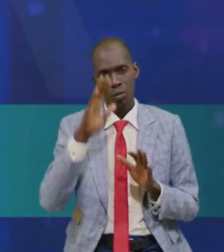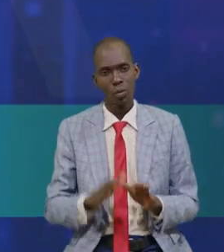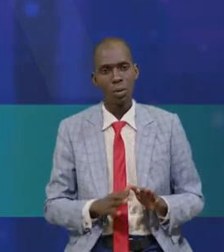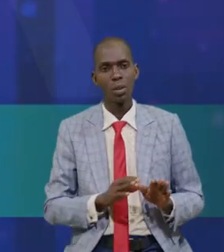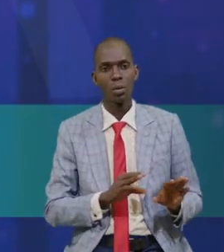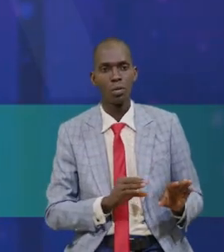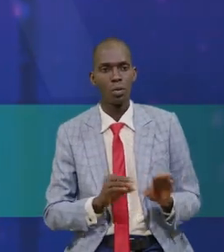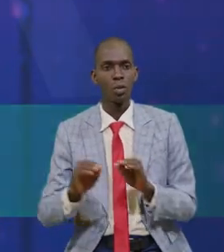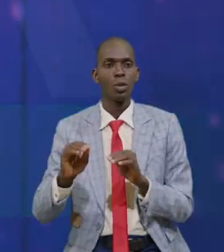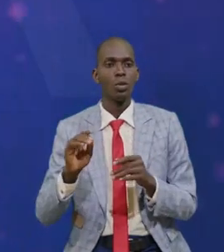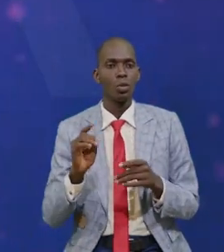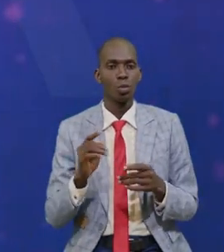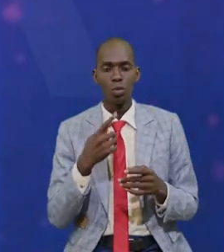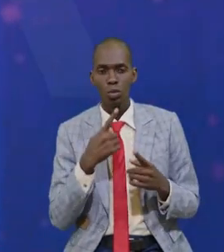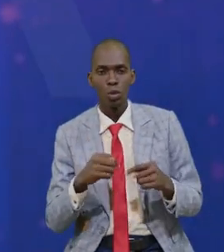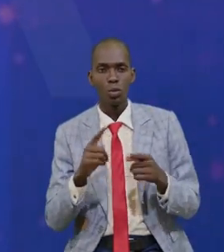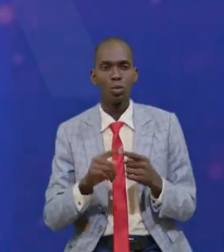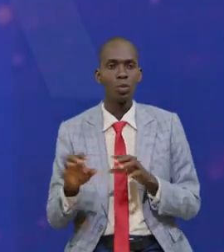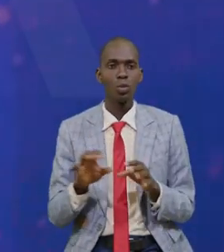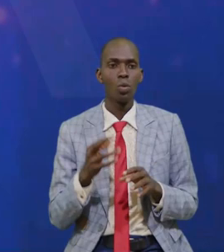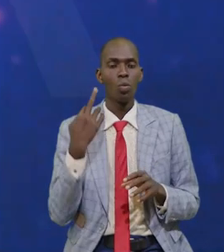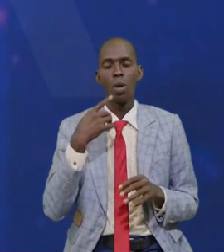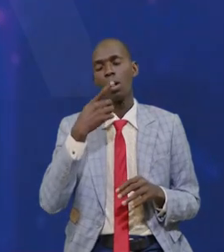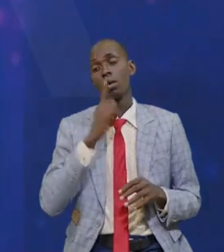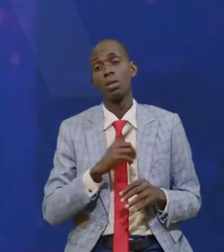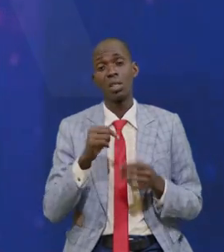were drowned. Your enemies cannot copy you.